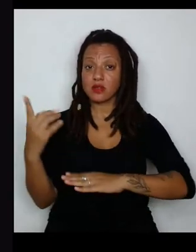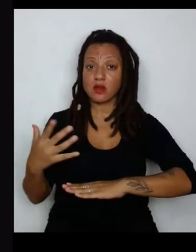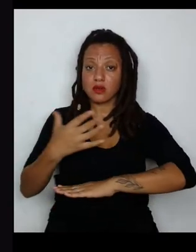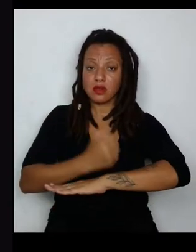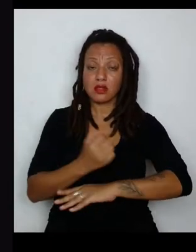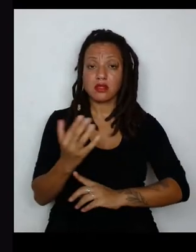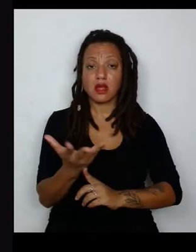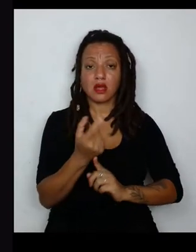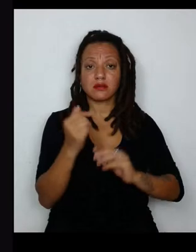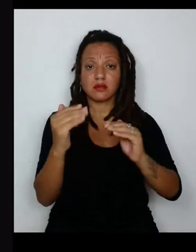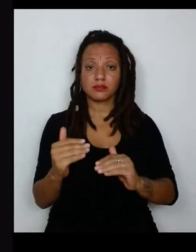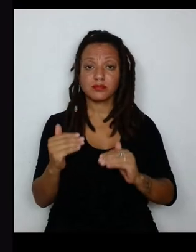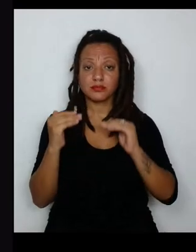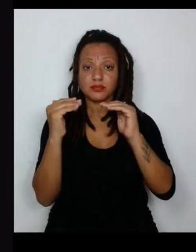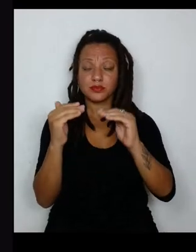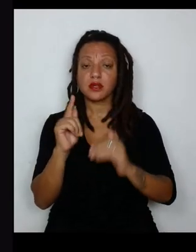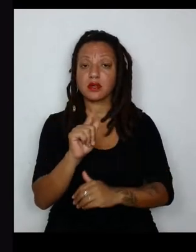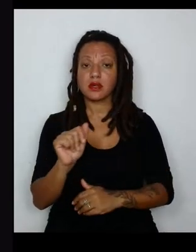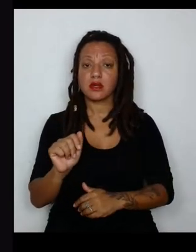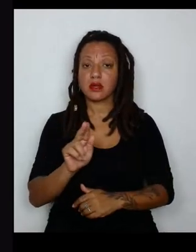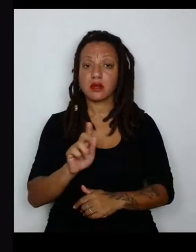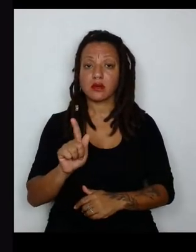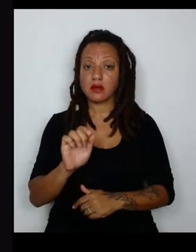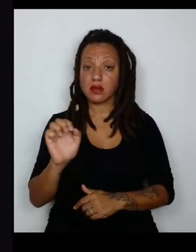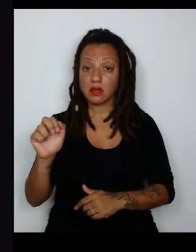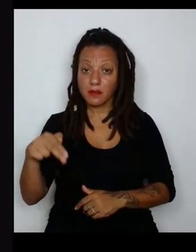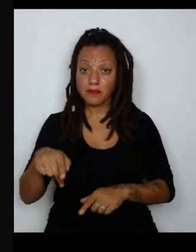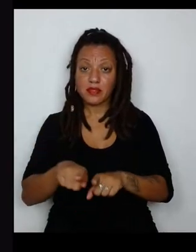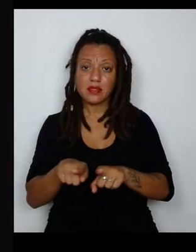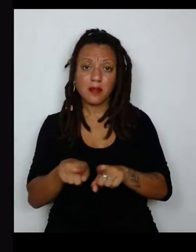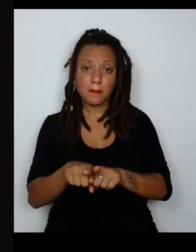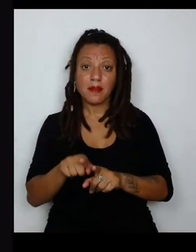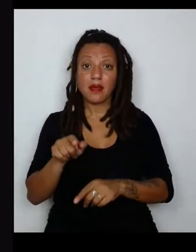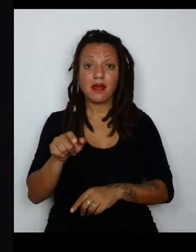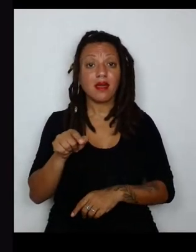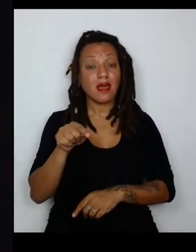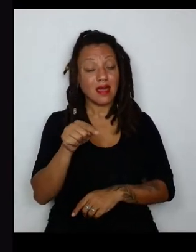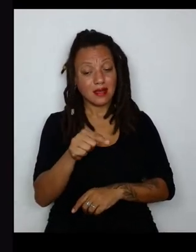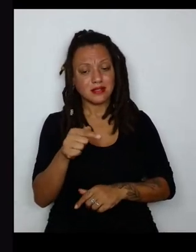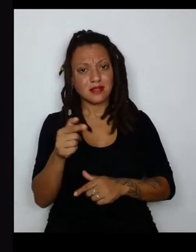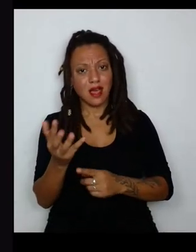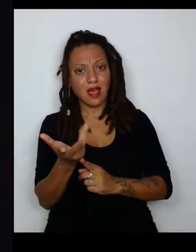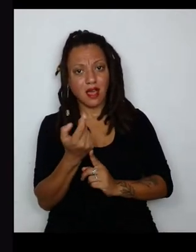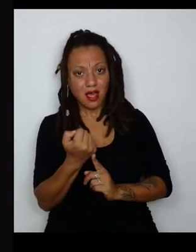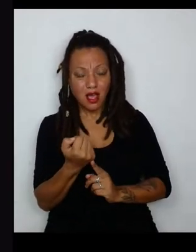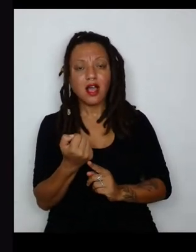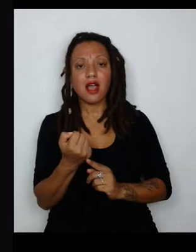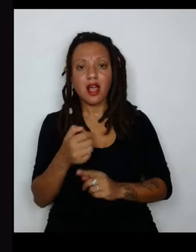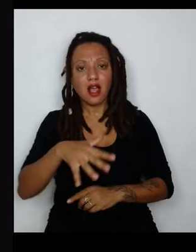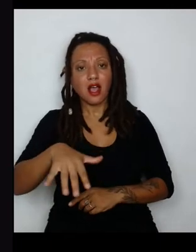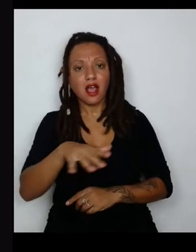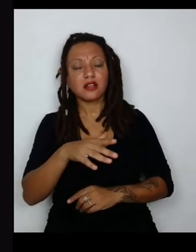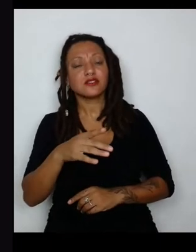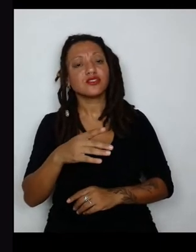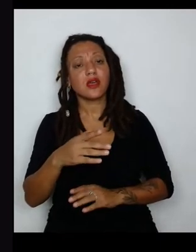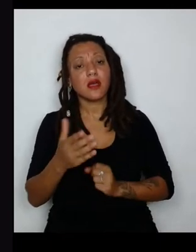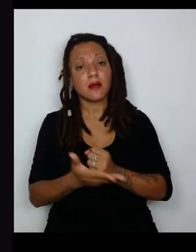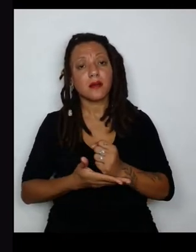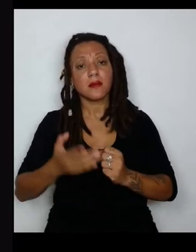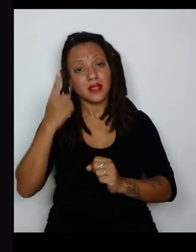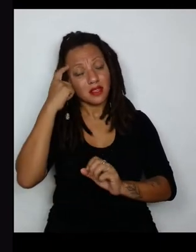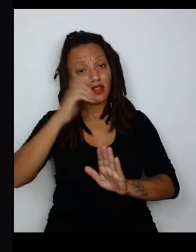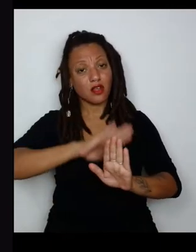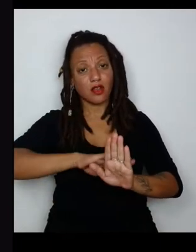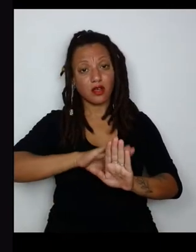generally a consideration of the ideological underpinnings of european primitivism that